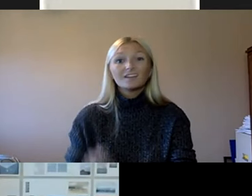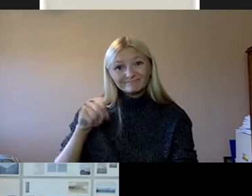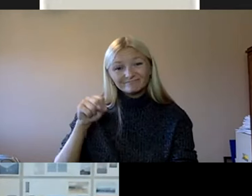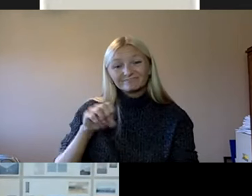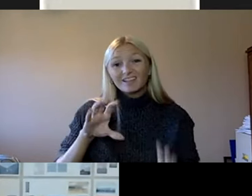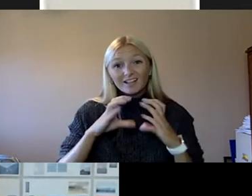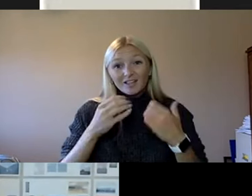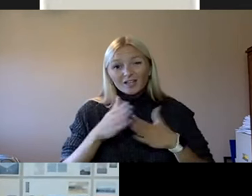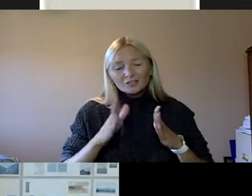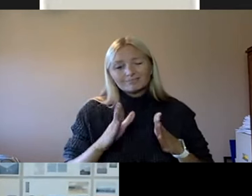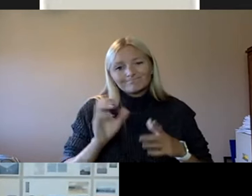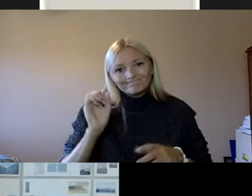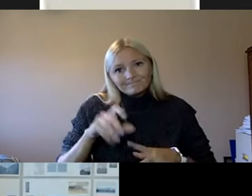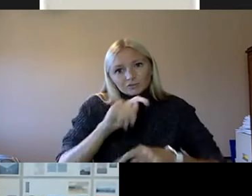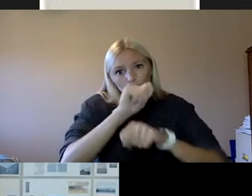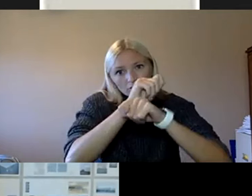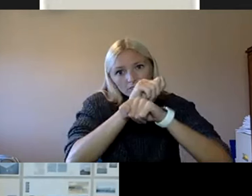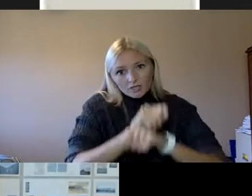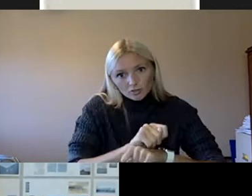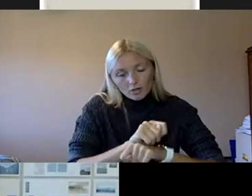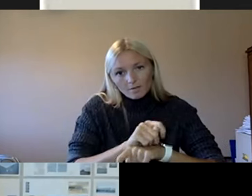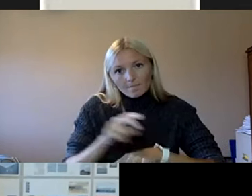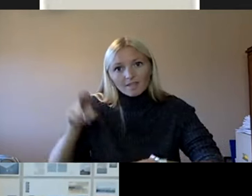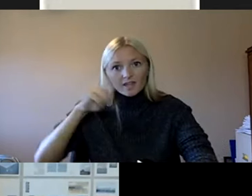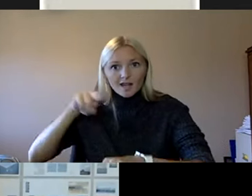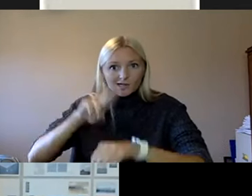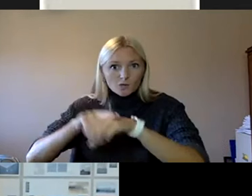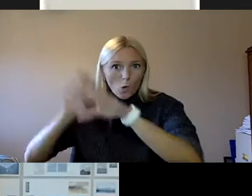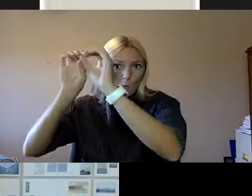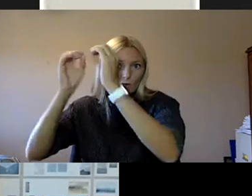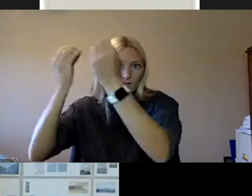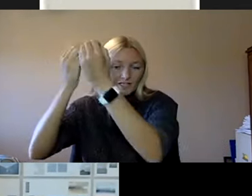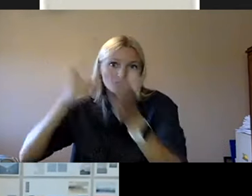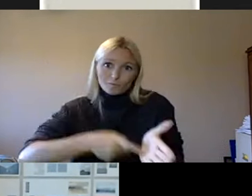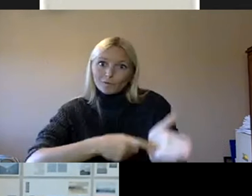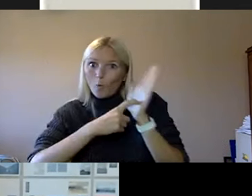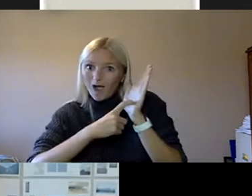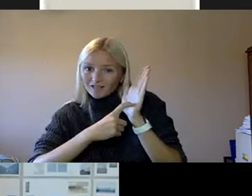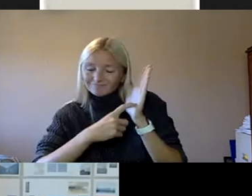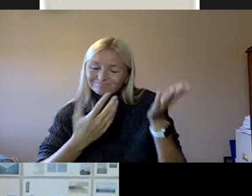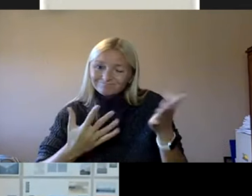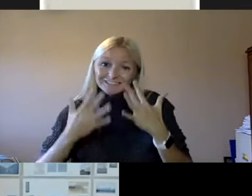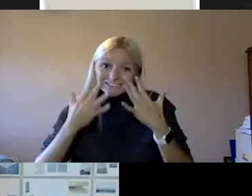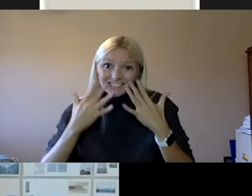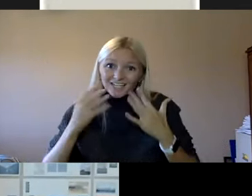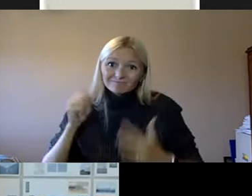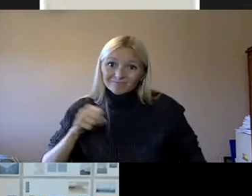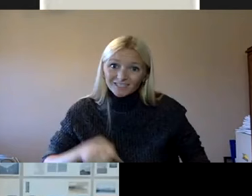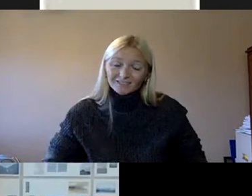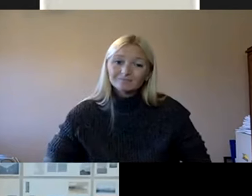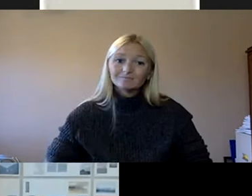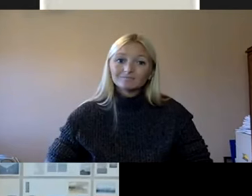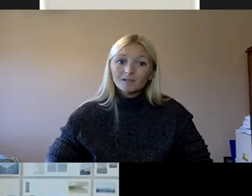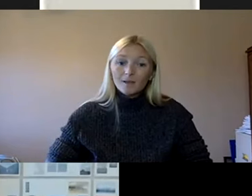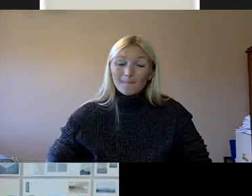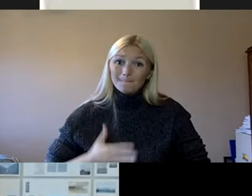traditional. That's what the national minister requires. And it's a pity because I